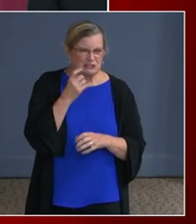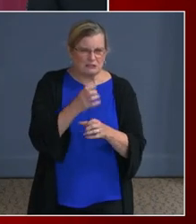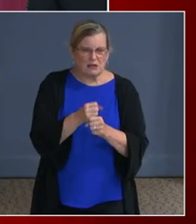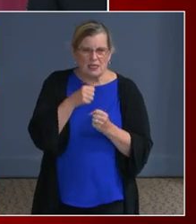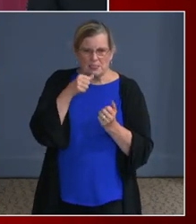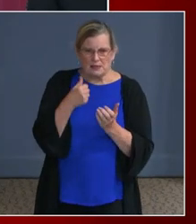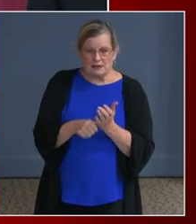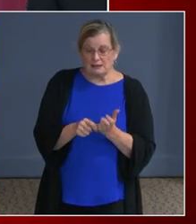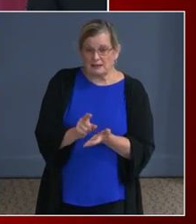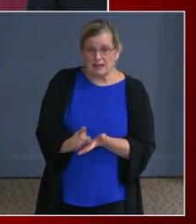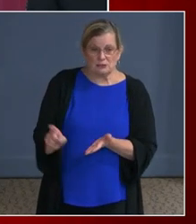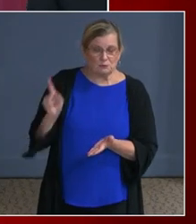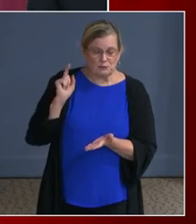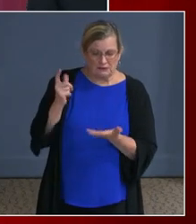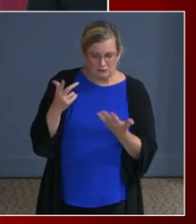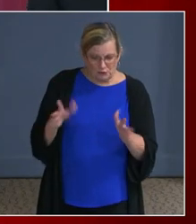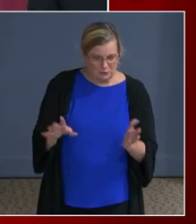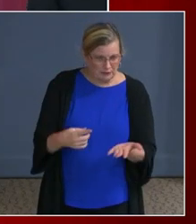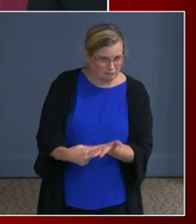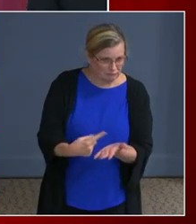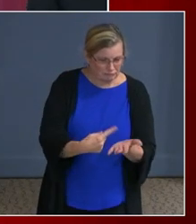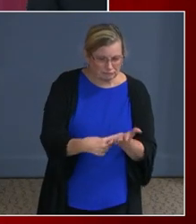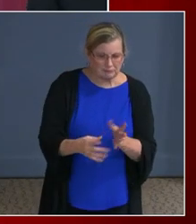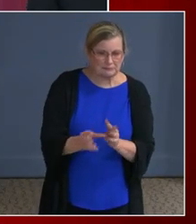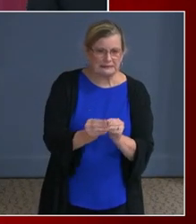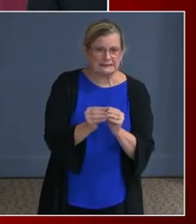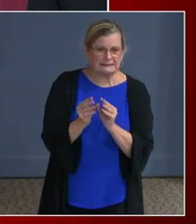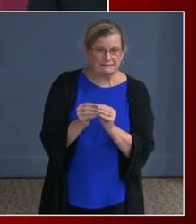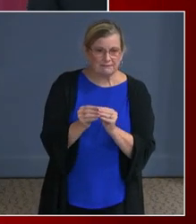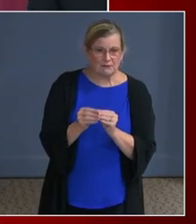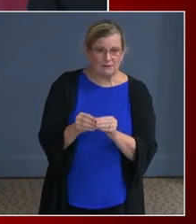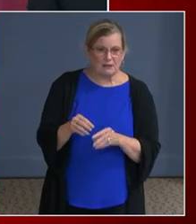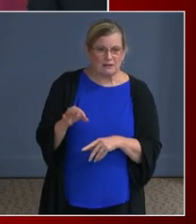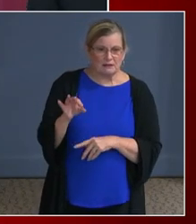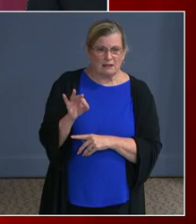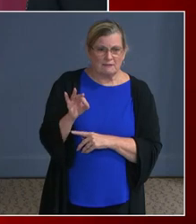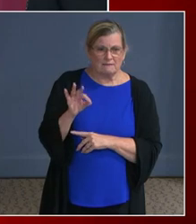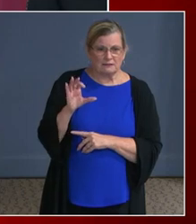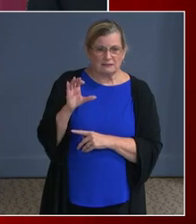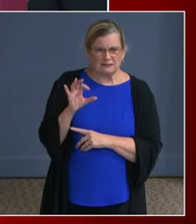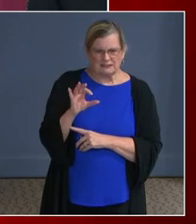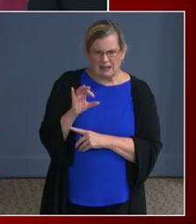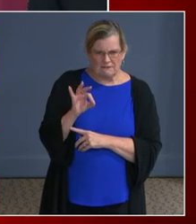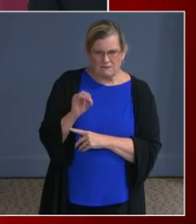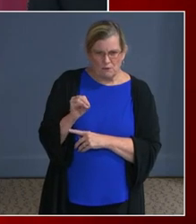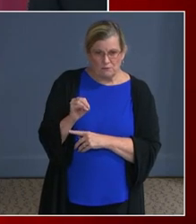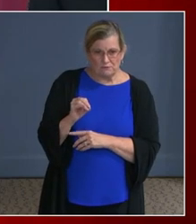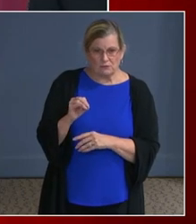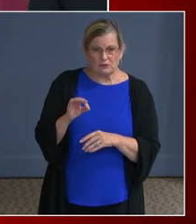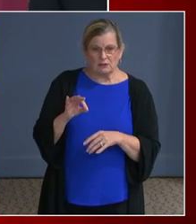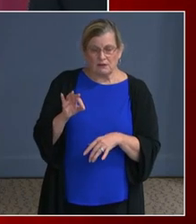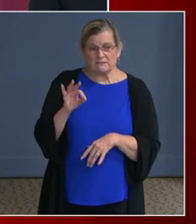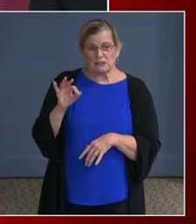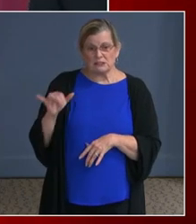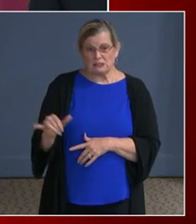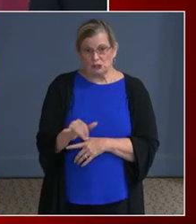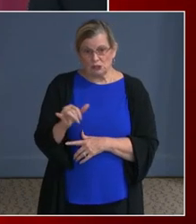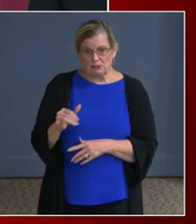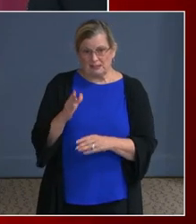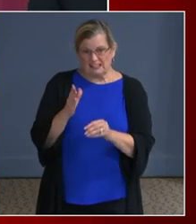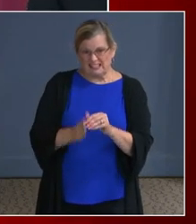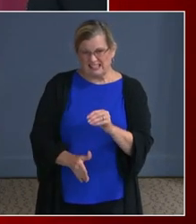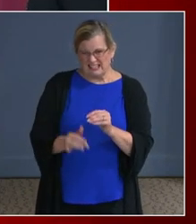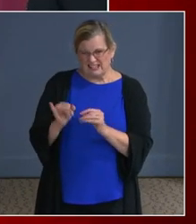week, that the CFO for our current fiscal year, which ends September